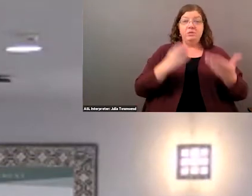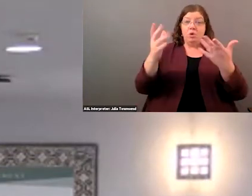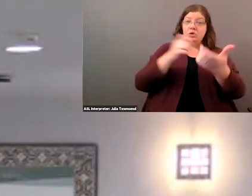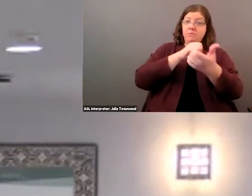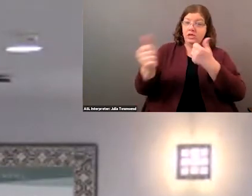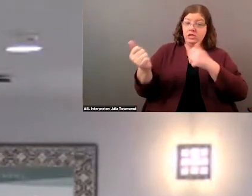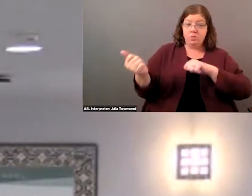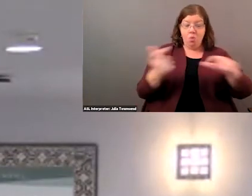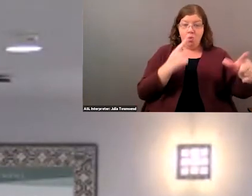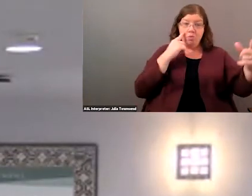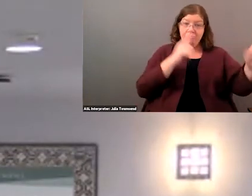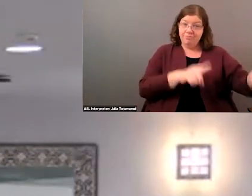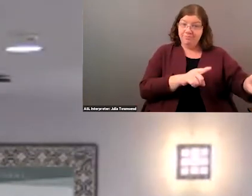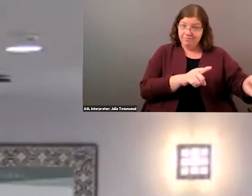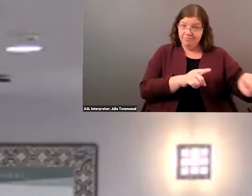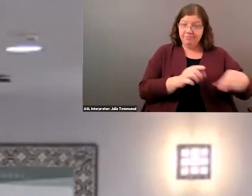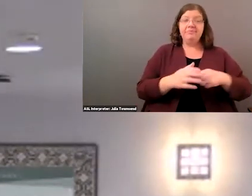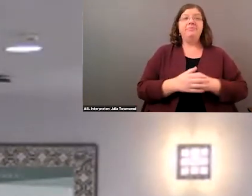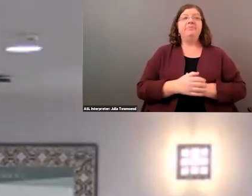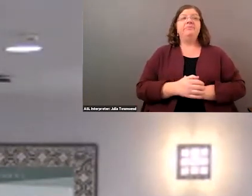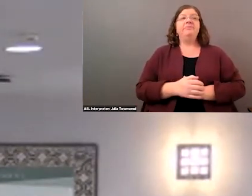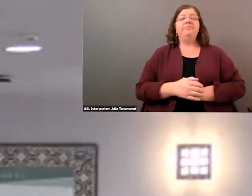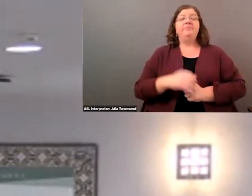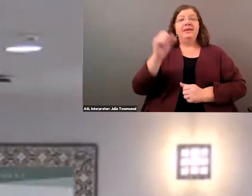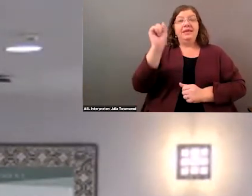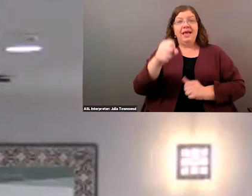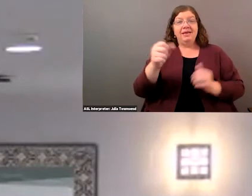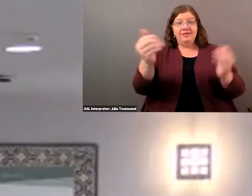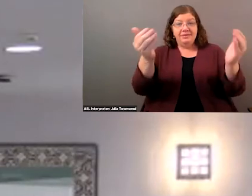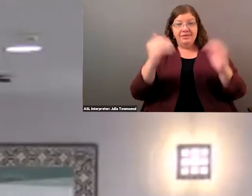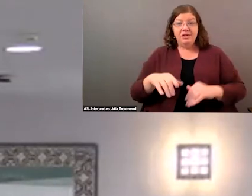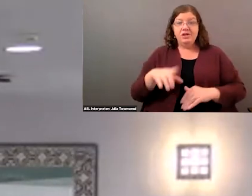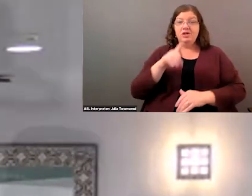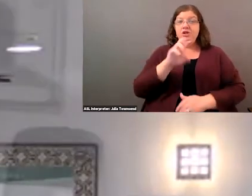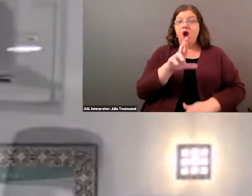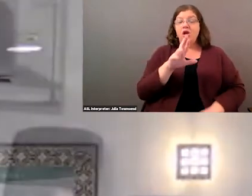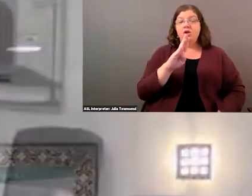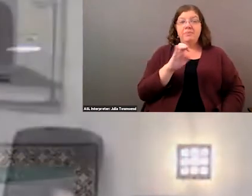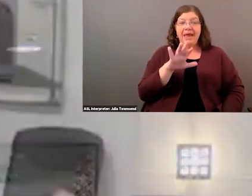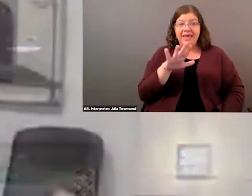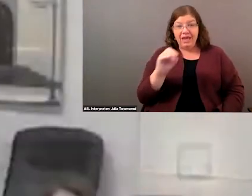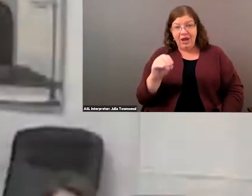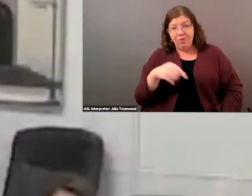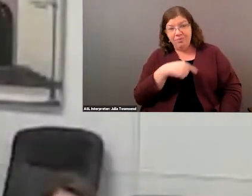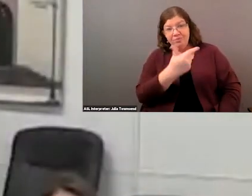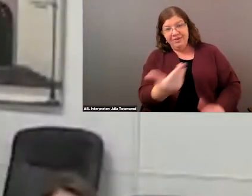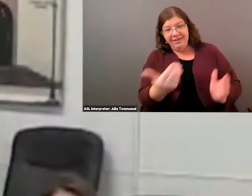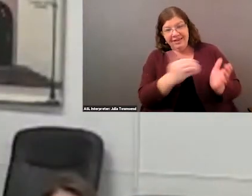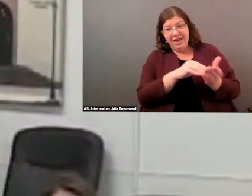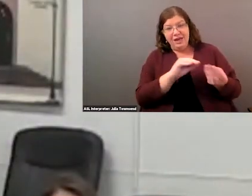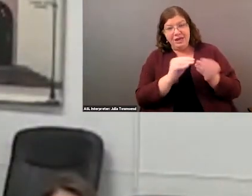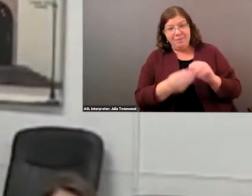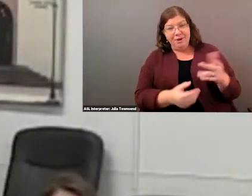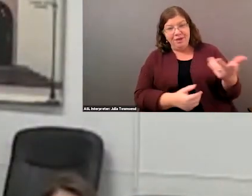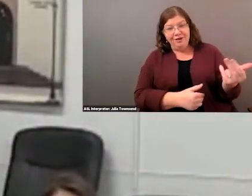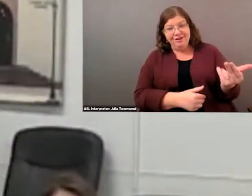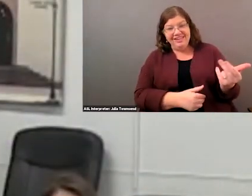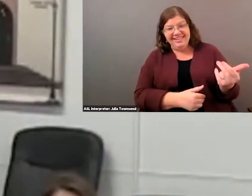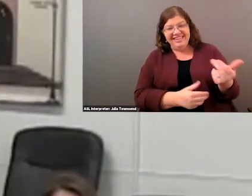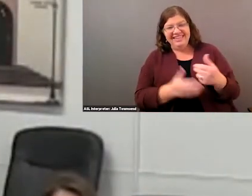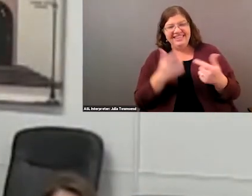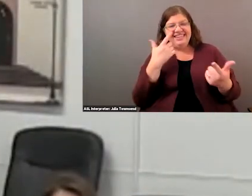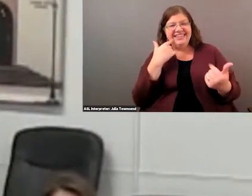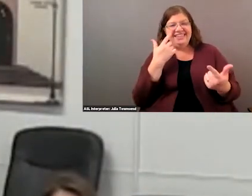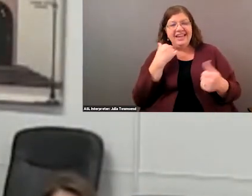Becchio, number 13. Well, 2 more after this. All right, well, this one, the context to this